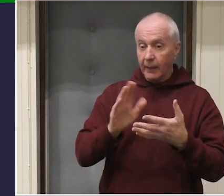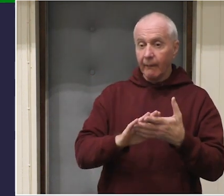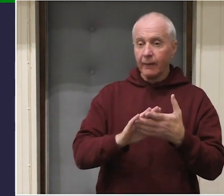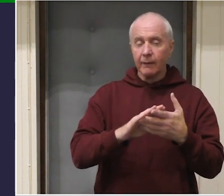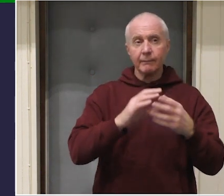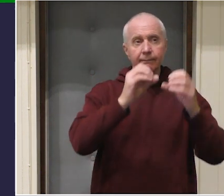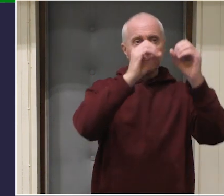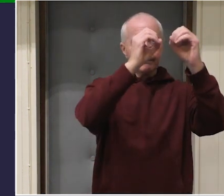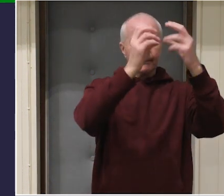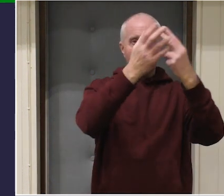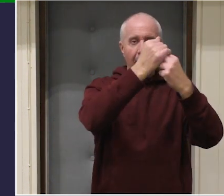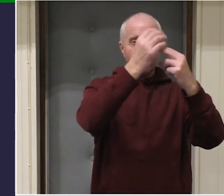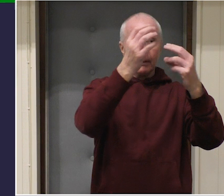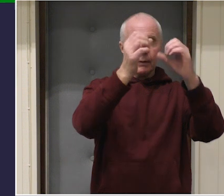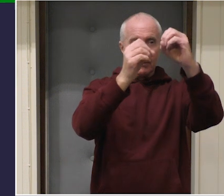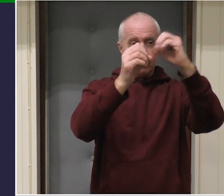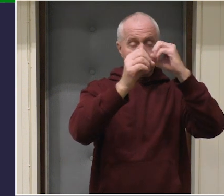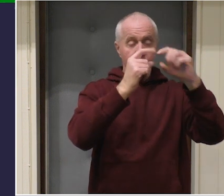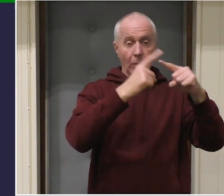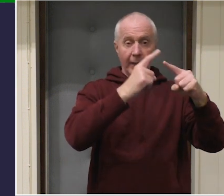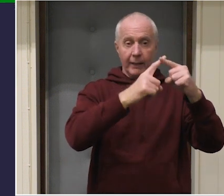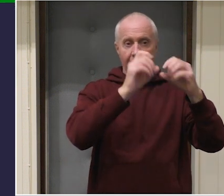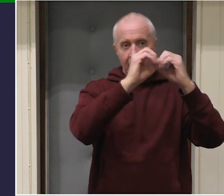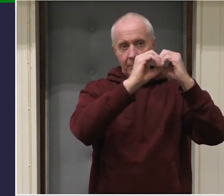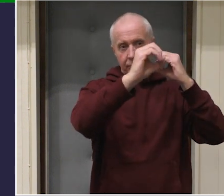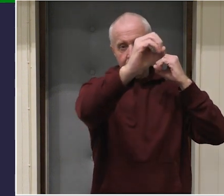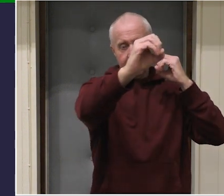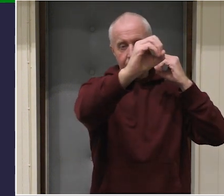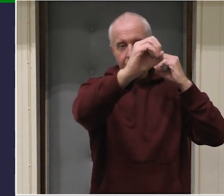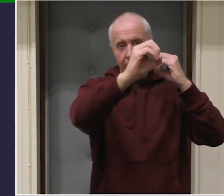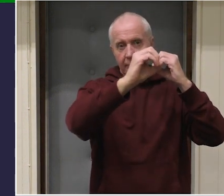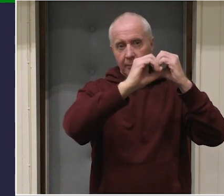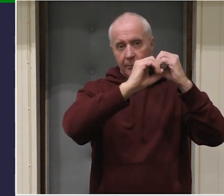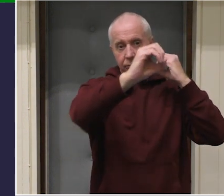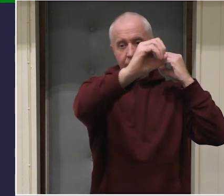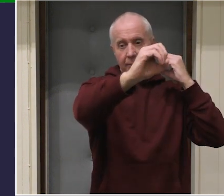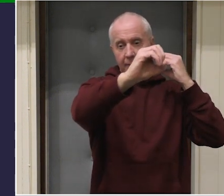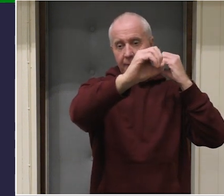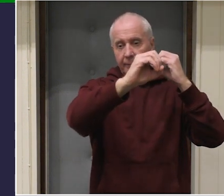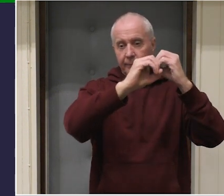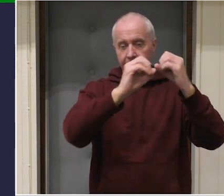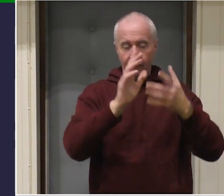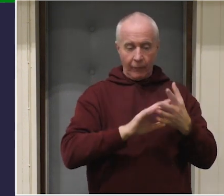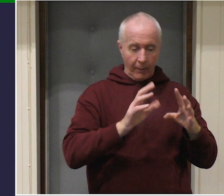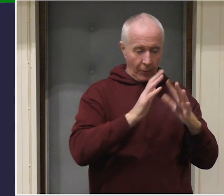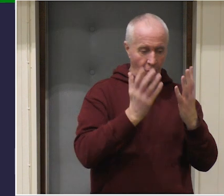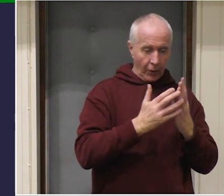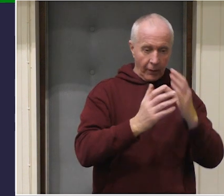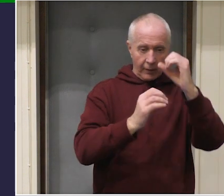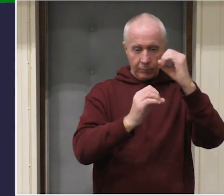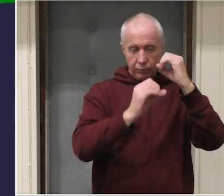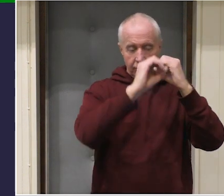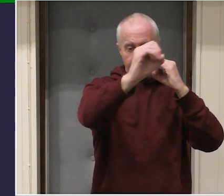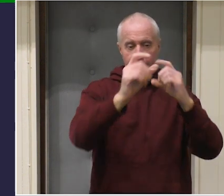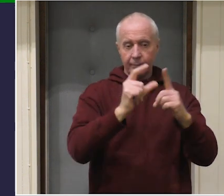star system, one star is coming towards us quite quickly, the other star is going away from us quite quickly. And then the Doppler